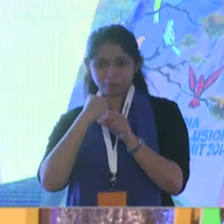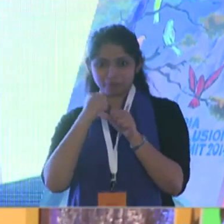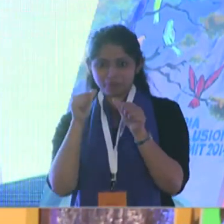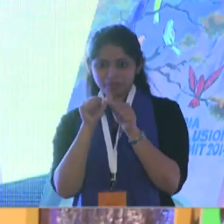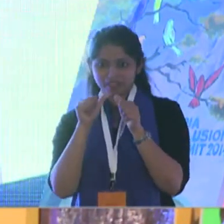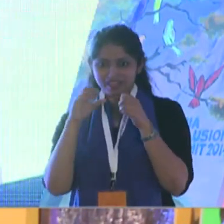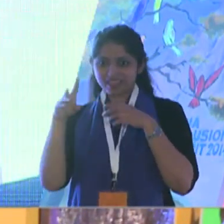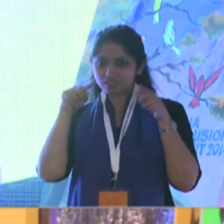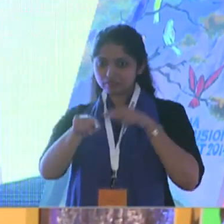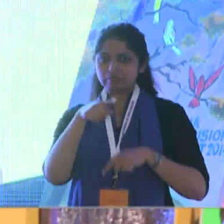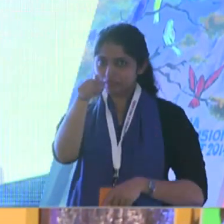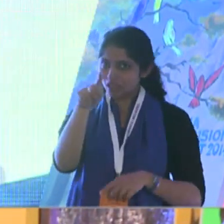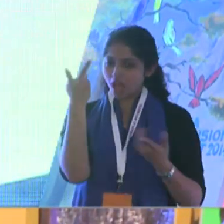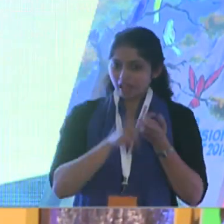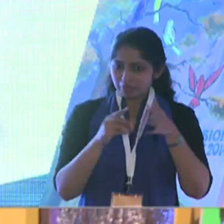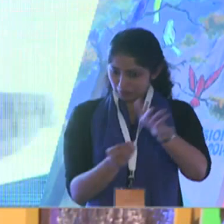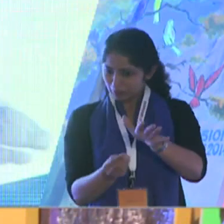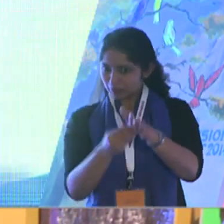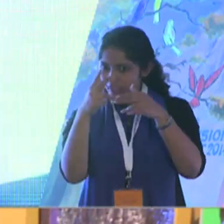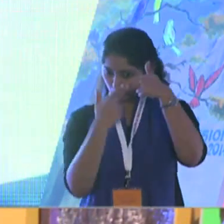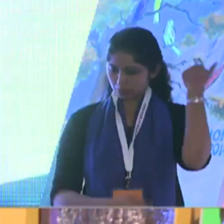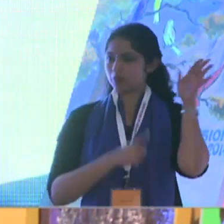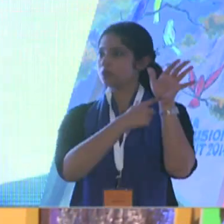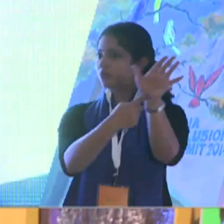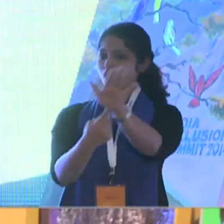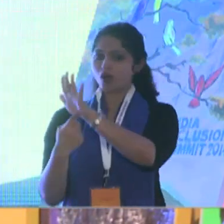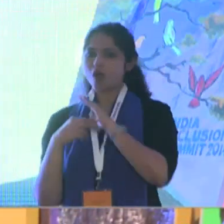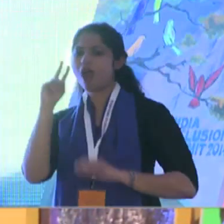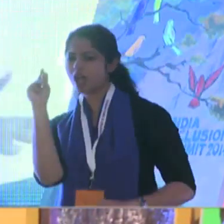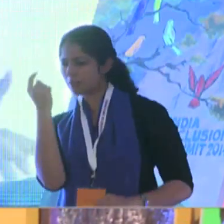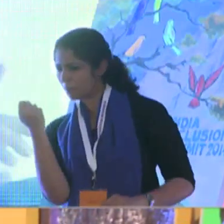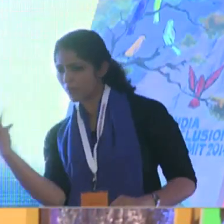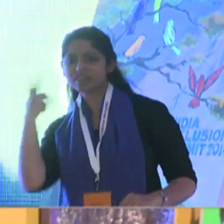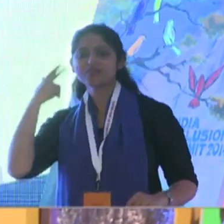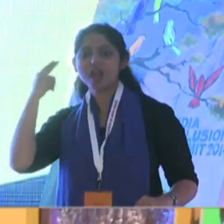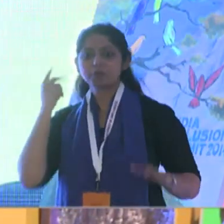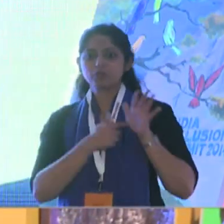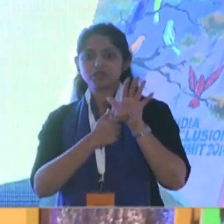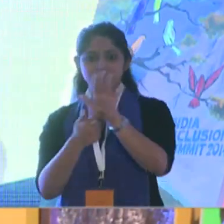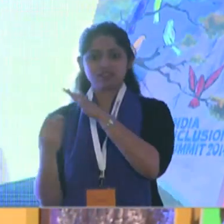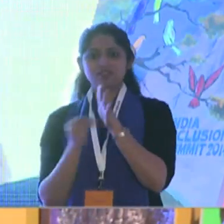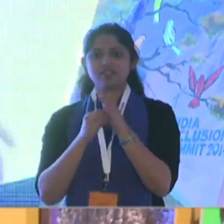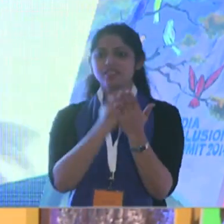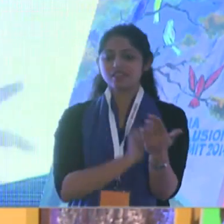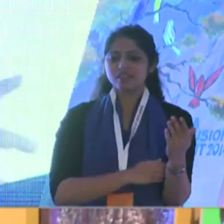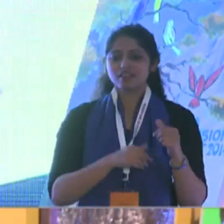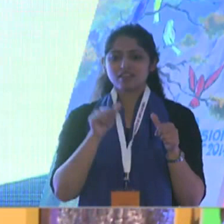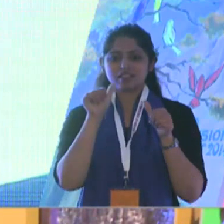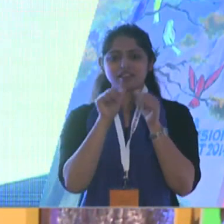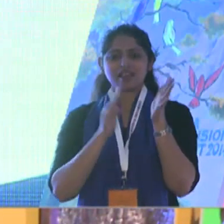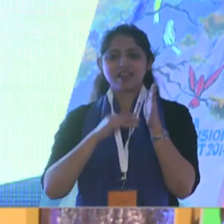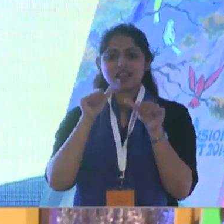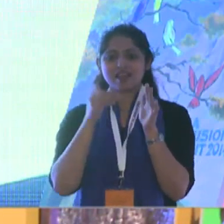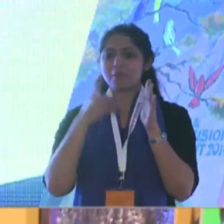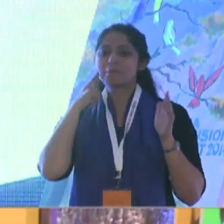telling too much of the negative story of what the politicians are doing wrong. So we started a program called the Amazing Indians